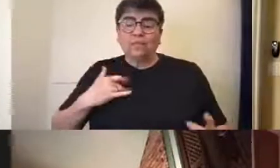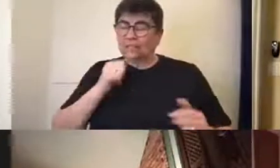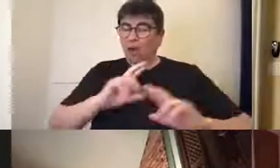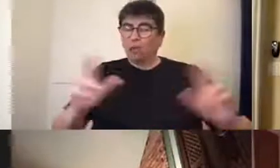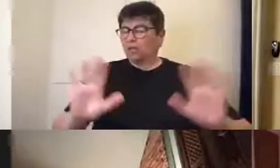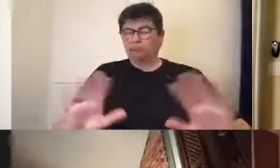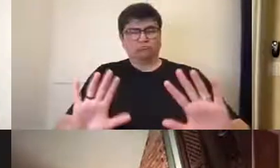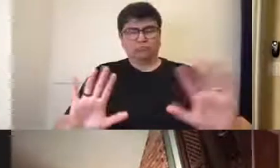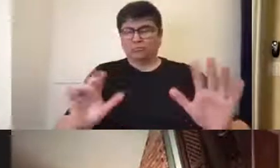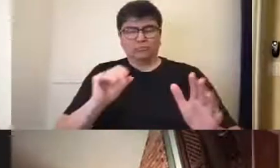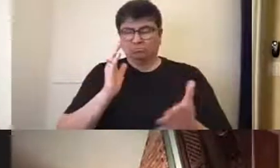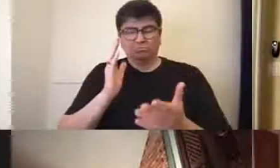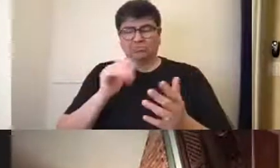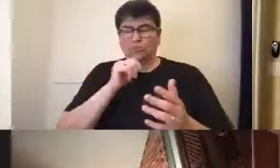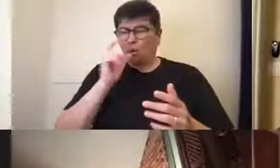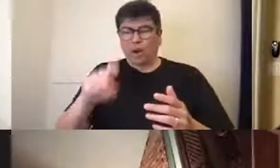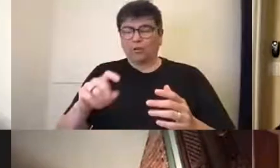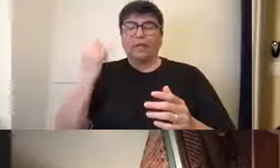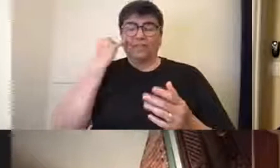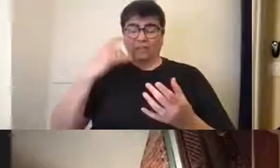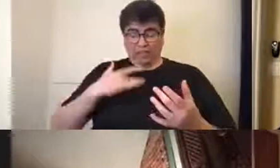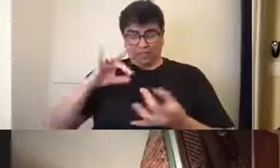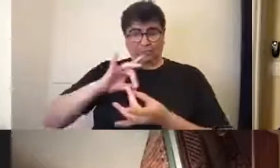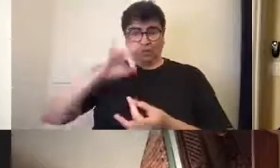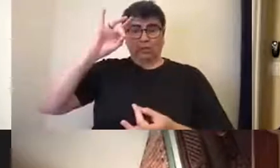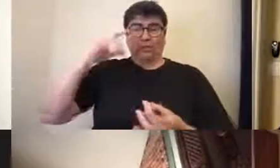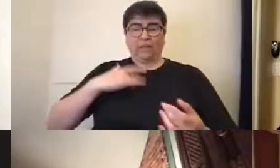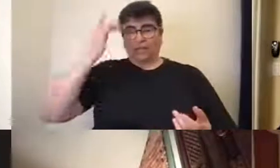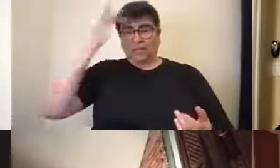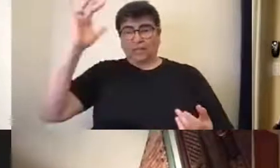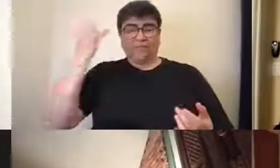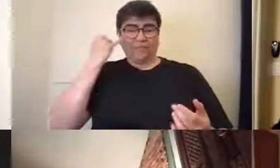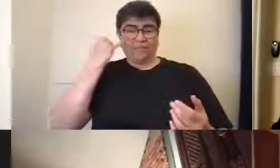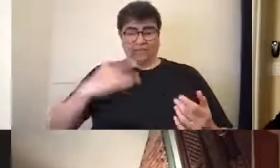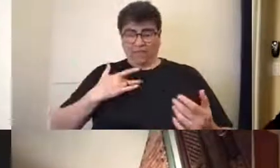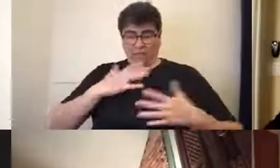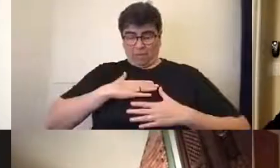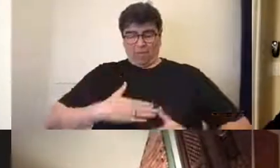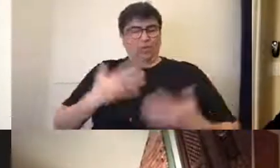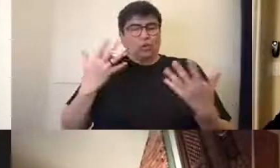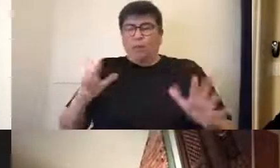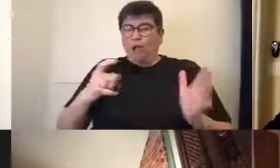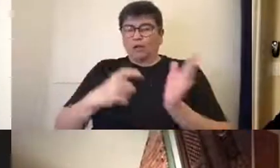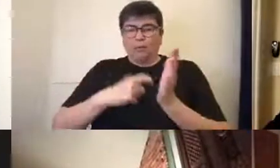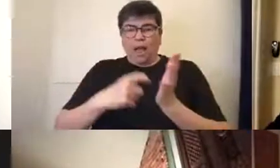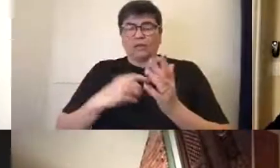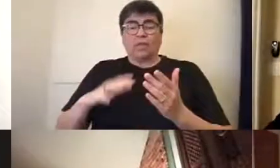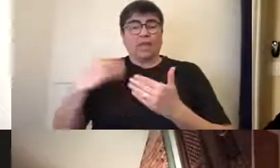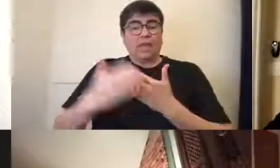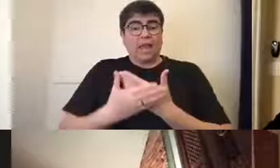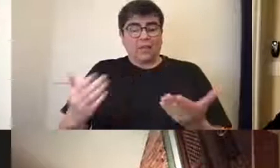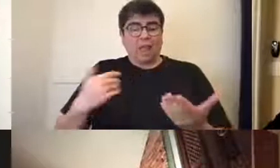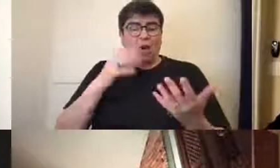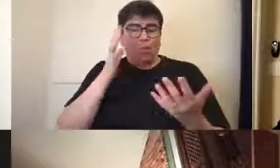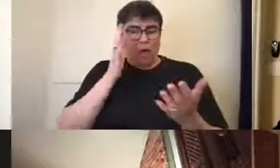don't do it. Right? If you feel spiritually, if you feel intellectually, if you feel bodily that you don't want to mine the next things I'm about to ask, do not